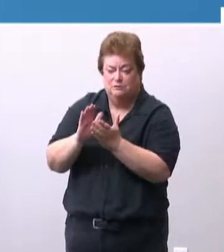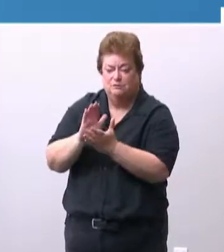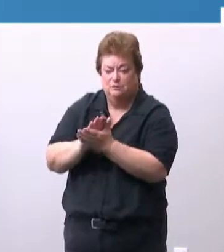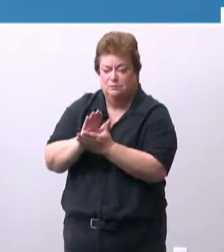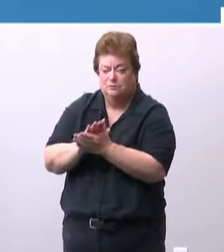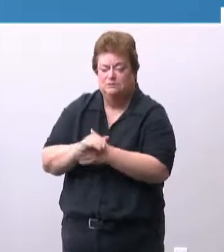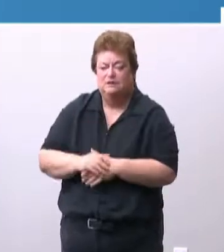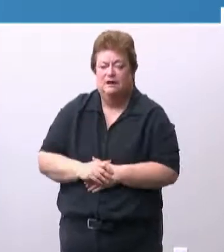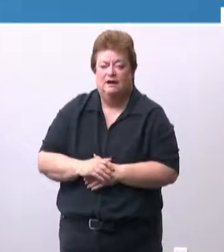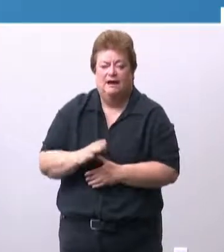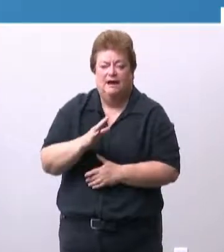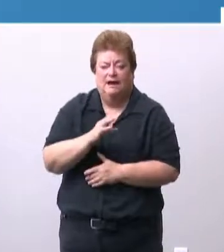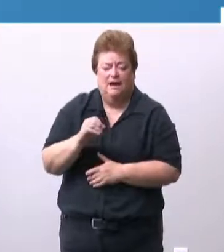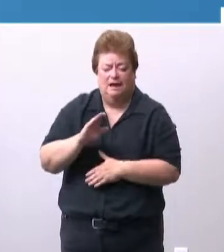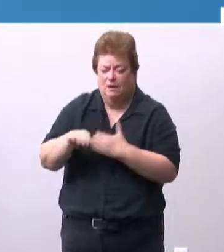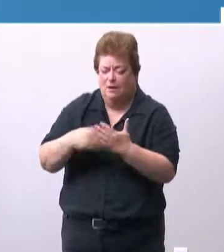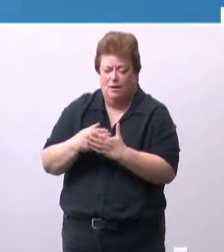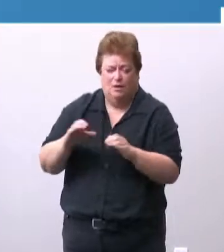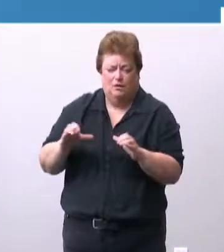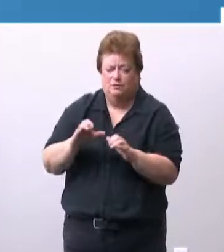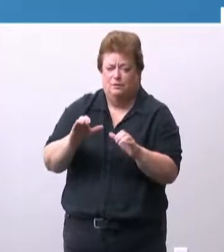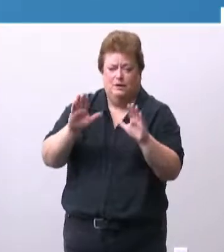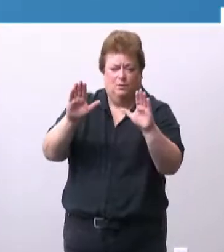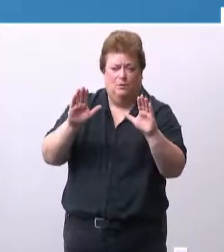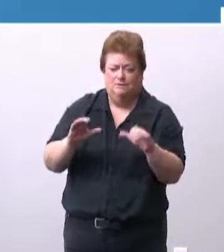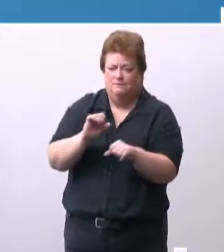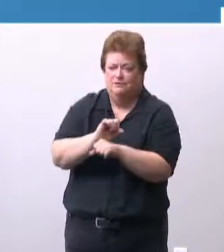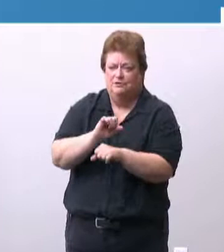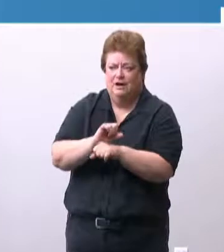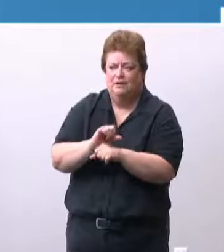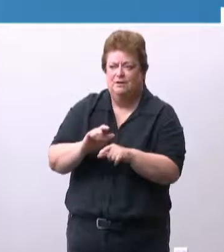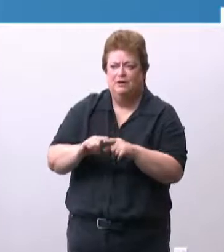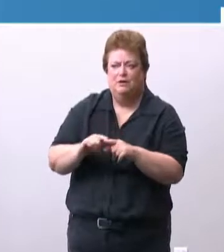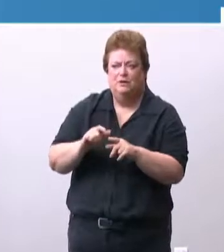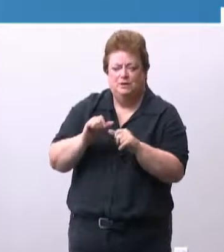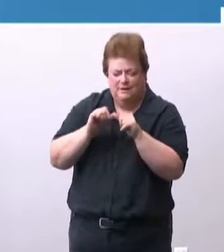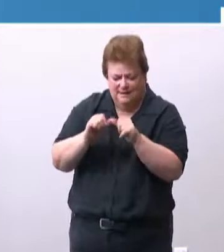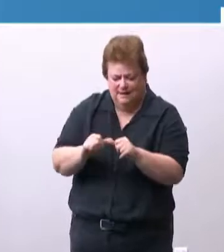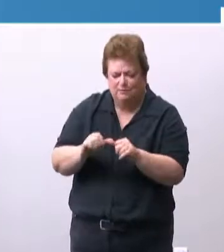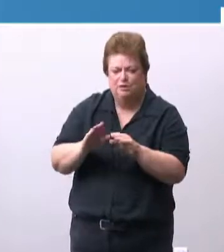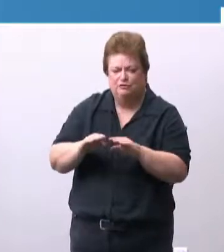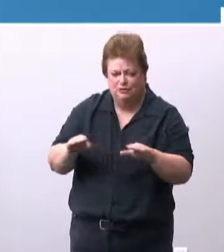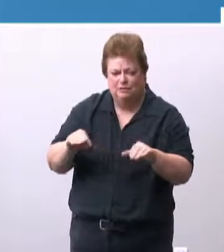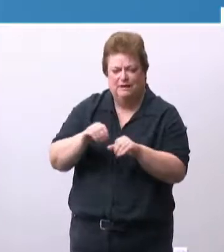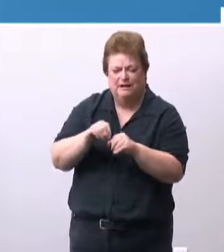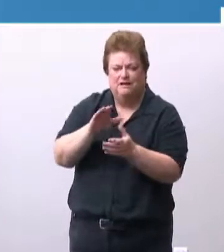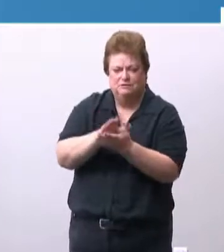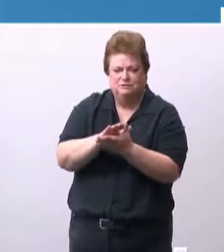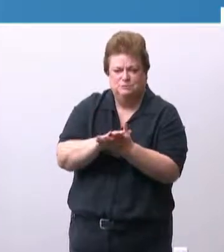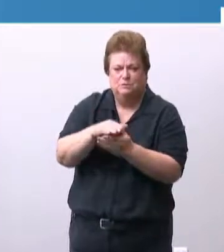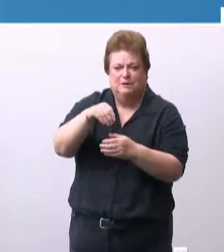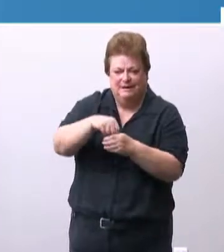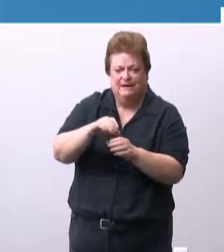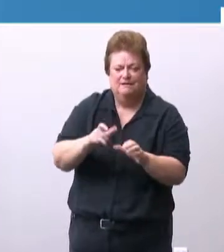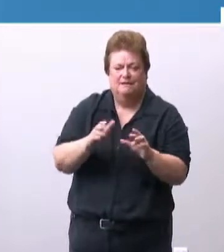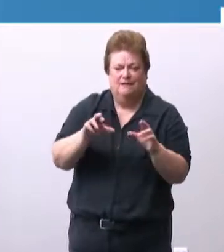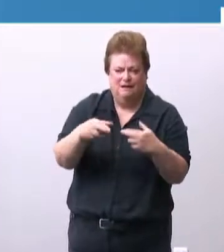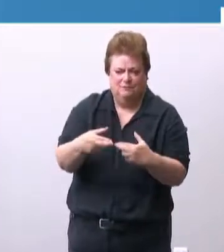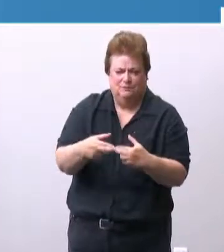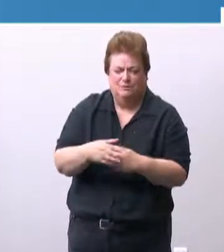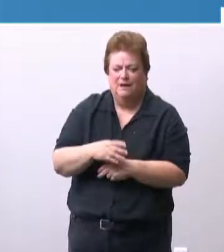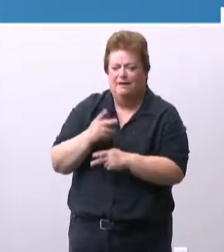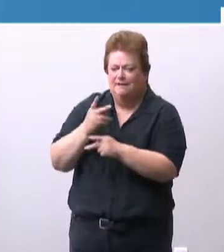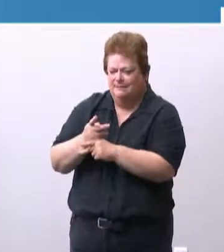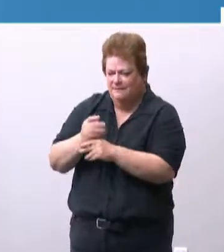mentioned, and they all are doing a tremendous job to keep students in school, in the classroom, and to keep